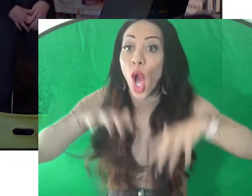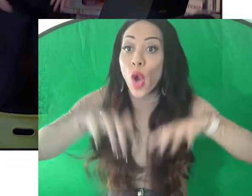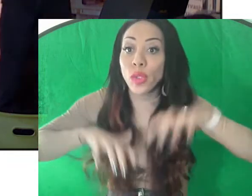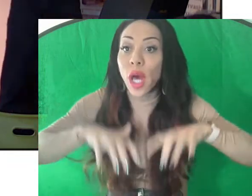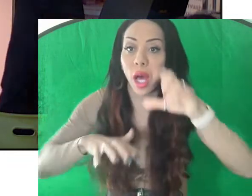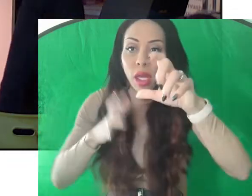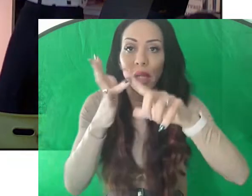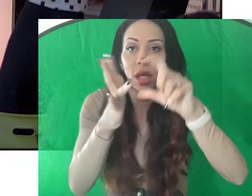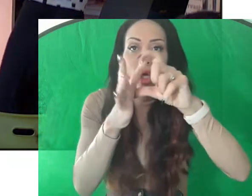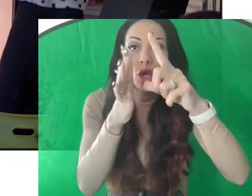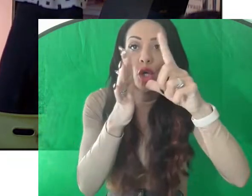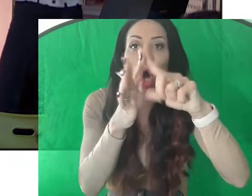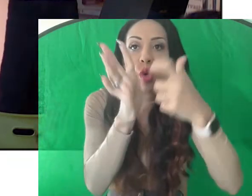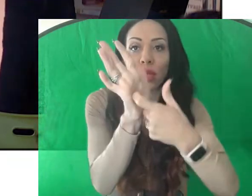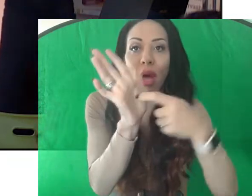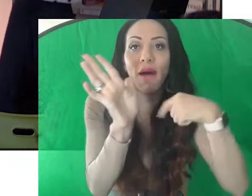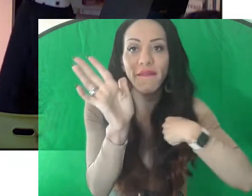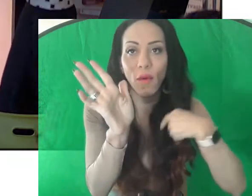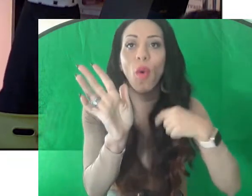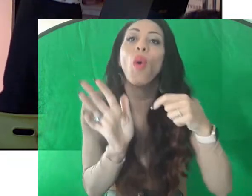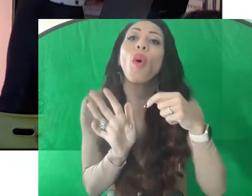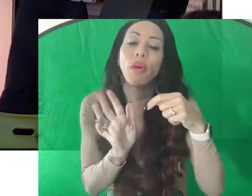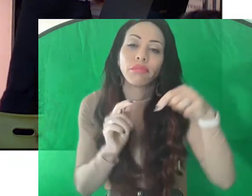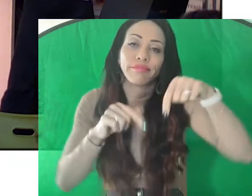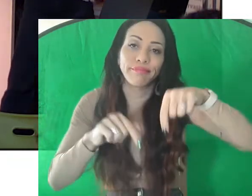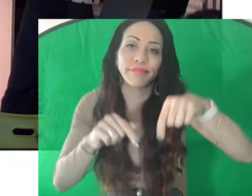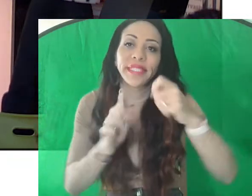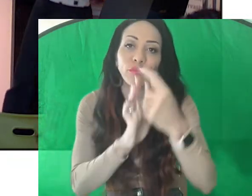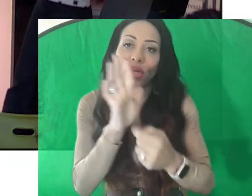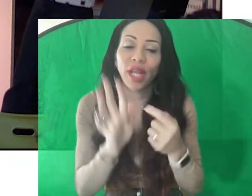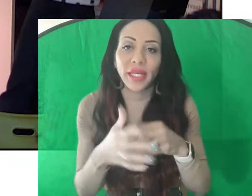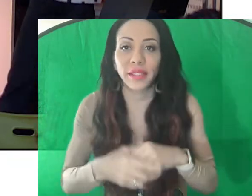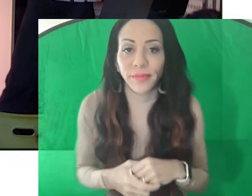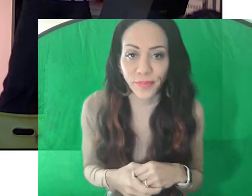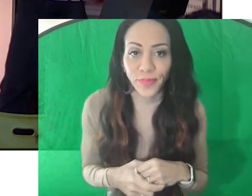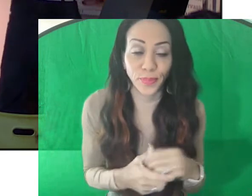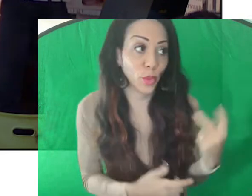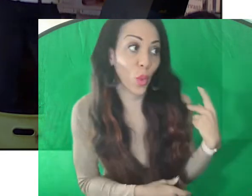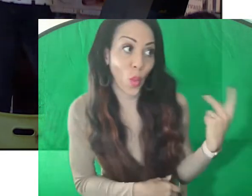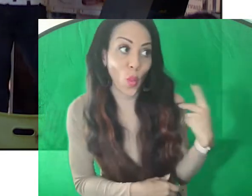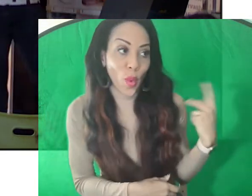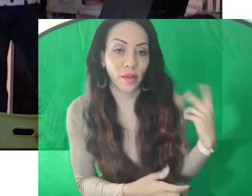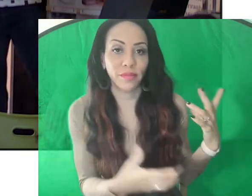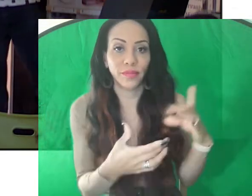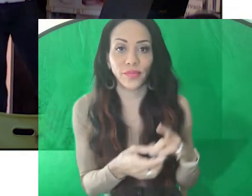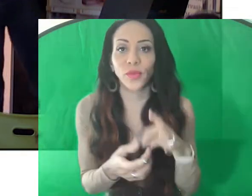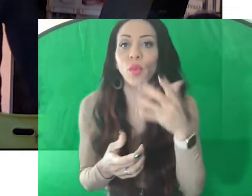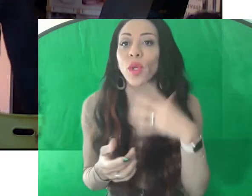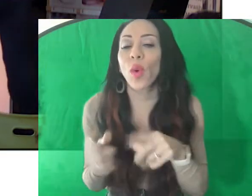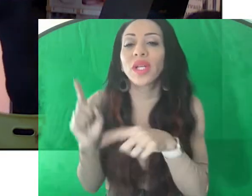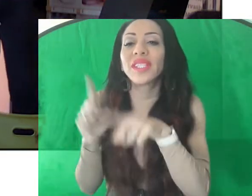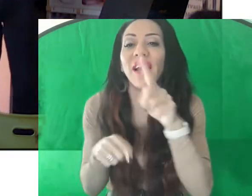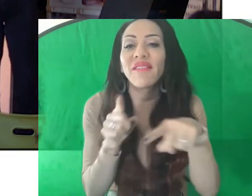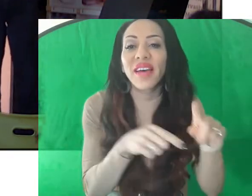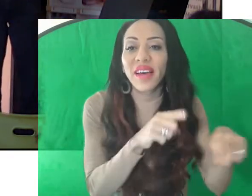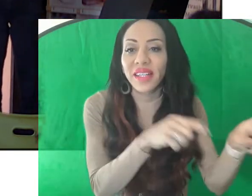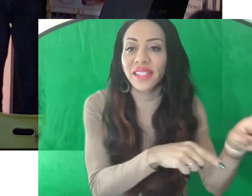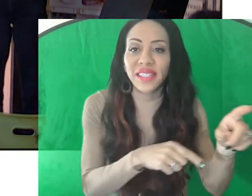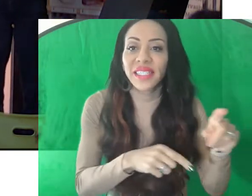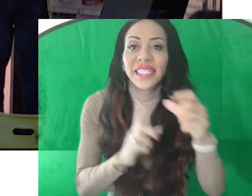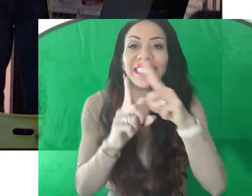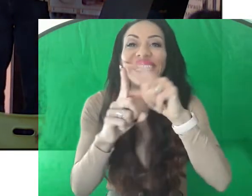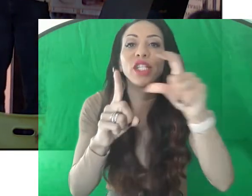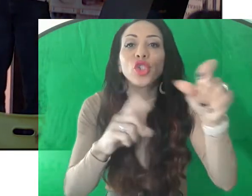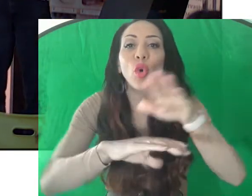so together, yes, we are Move and Code, and we are working to inspire the creators of a diverse digital future. Before we kind of